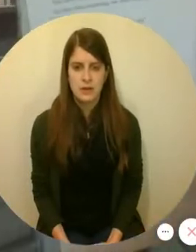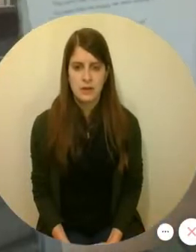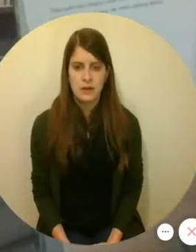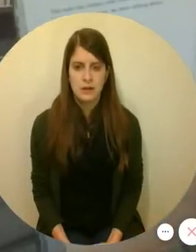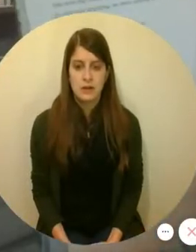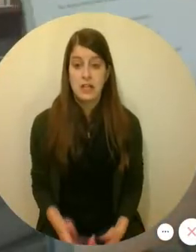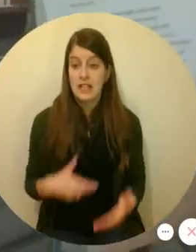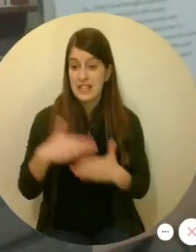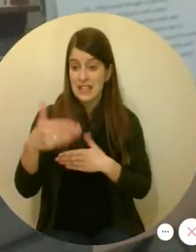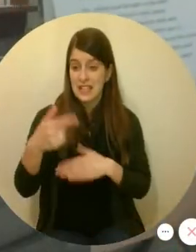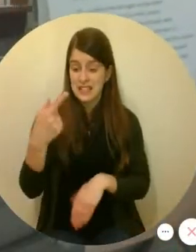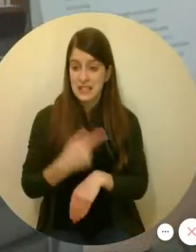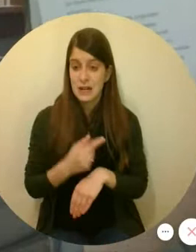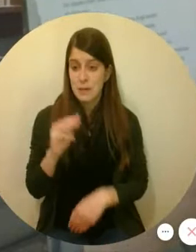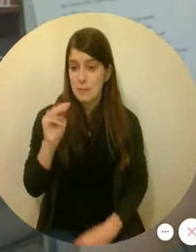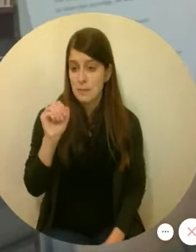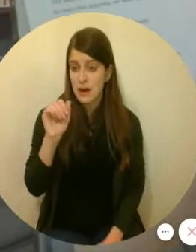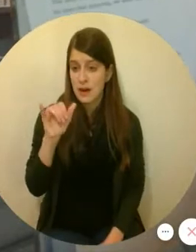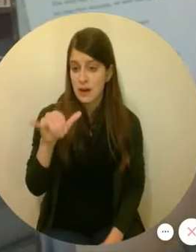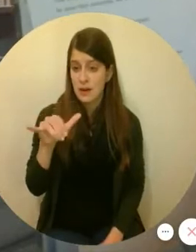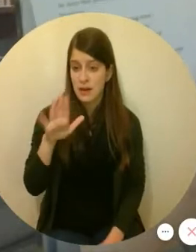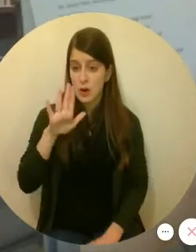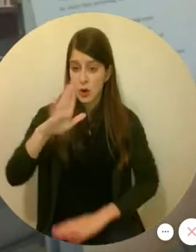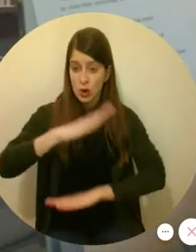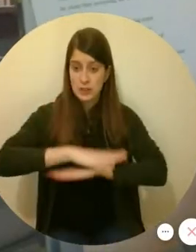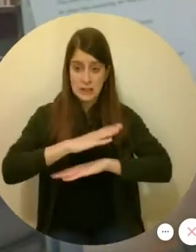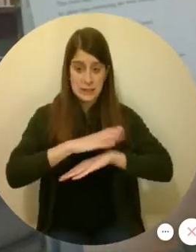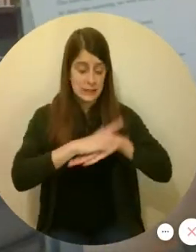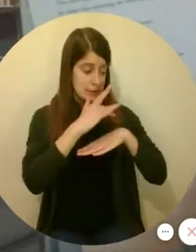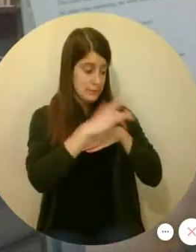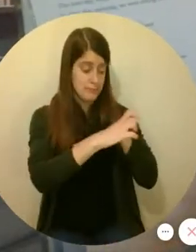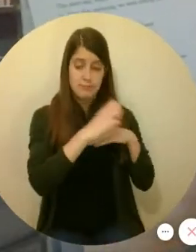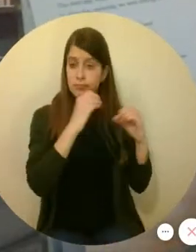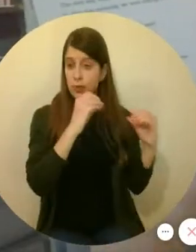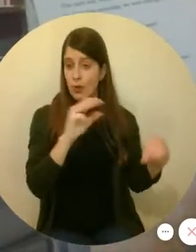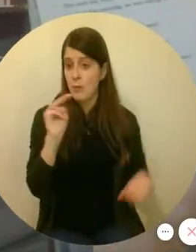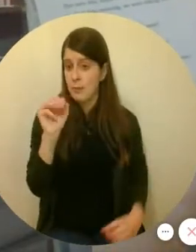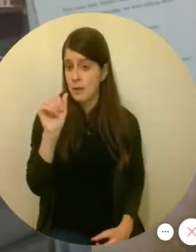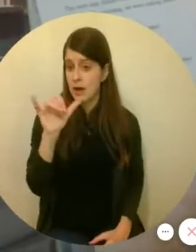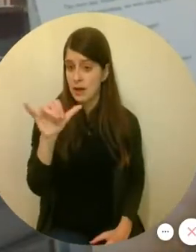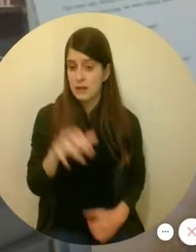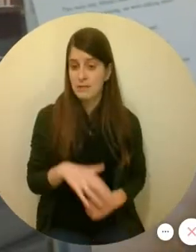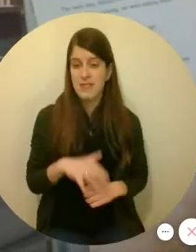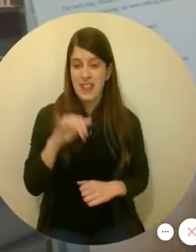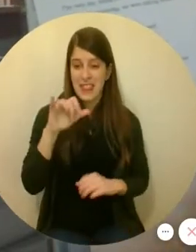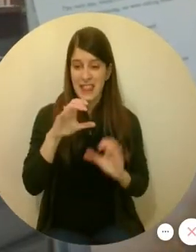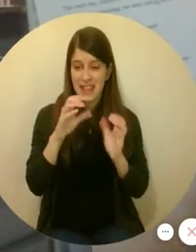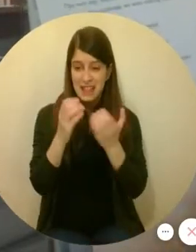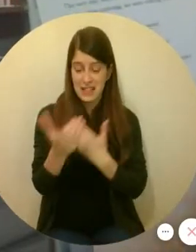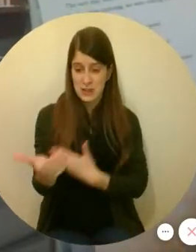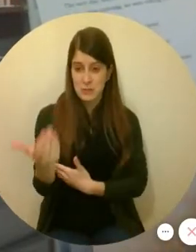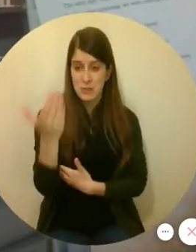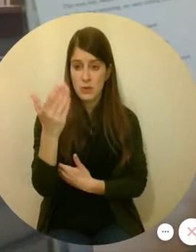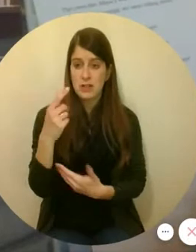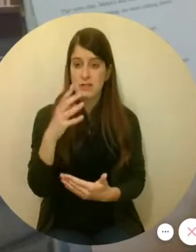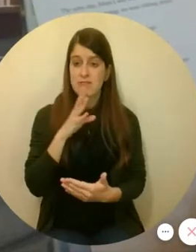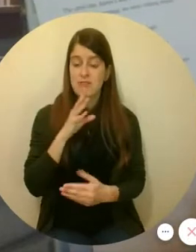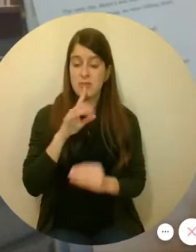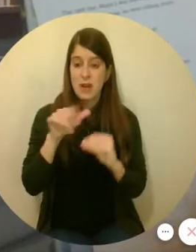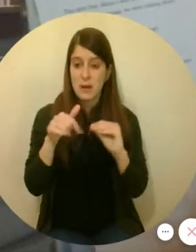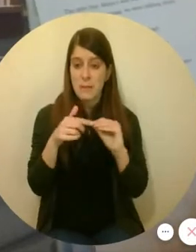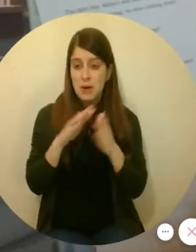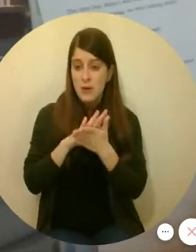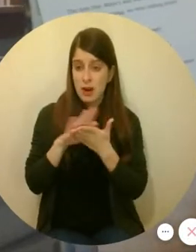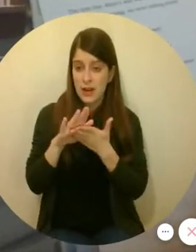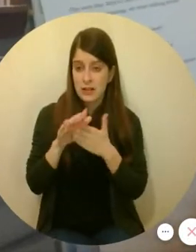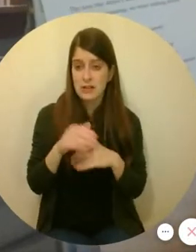The next day, Maya's seat was empty. In class that morning, we were talking about kindness. Ms. Albert had brought a big